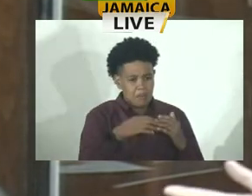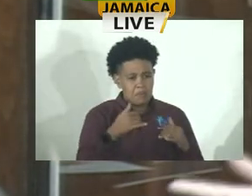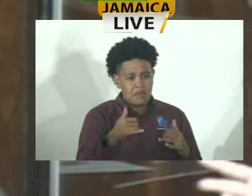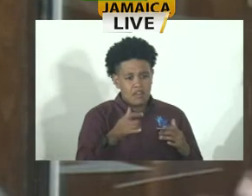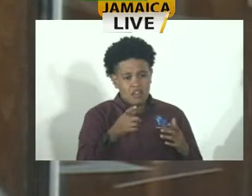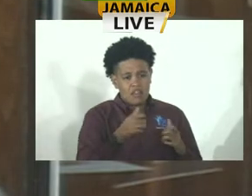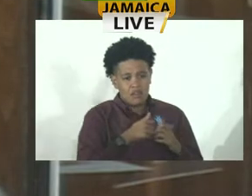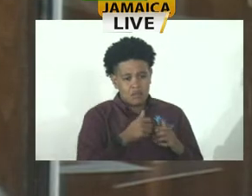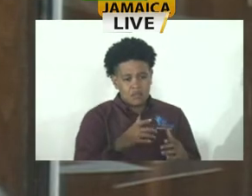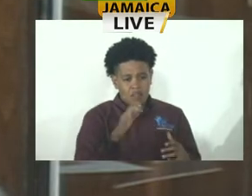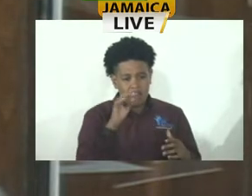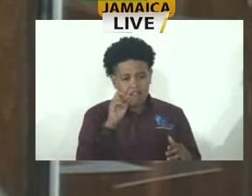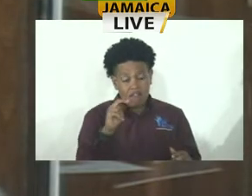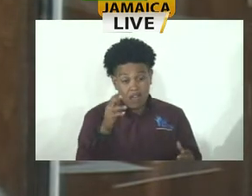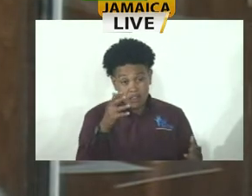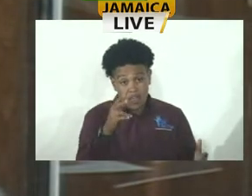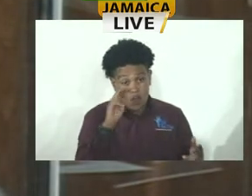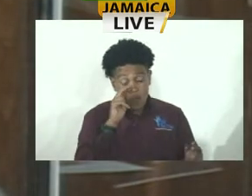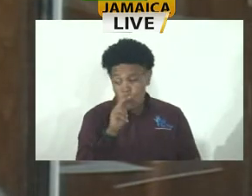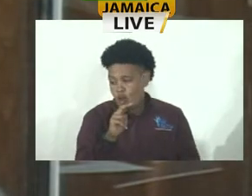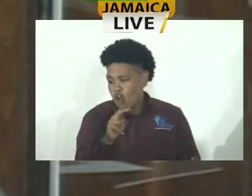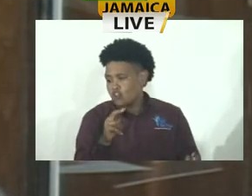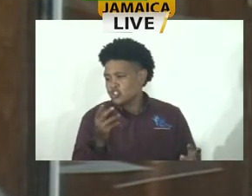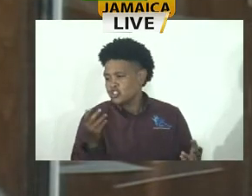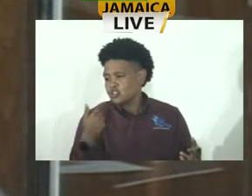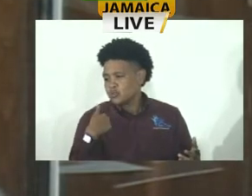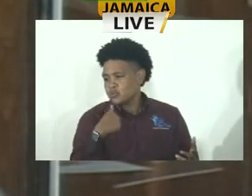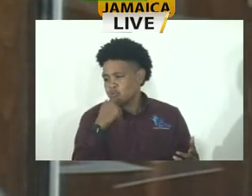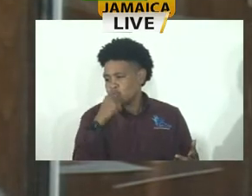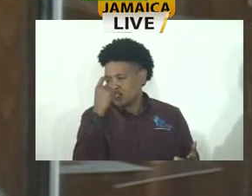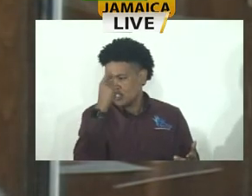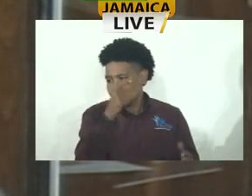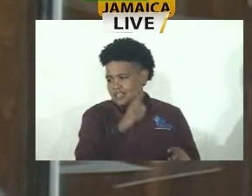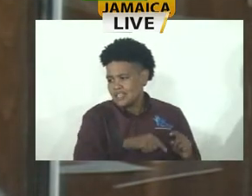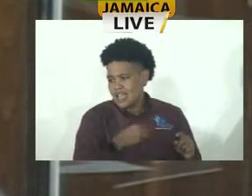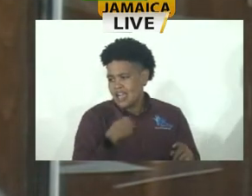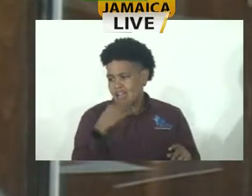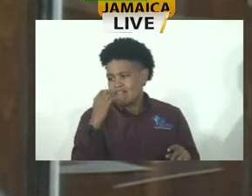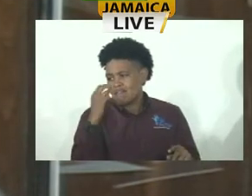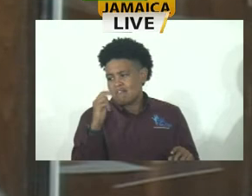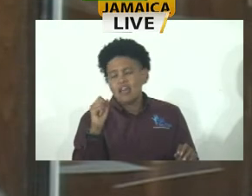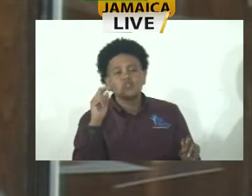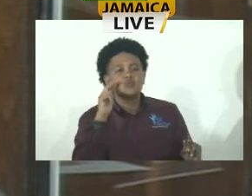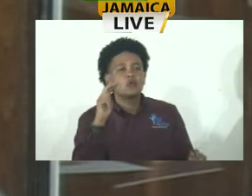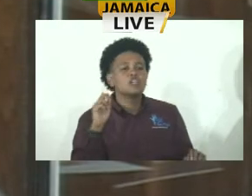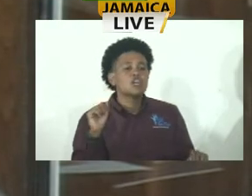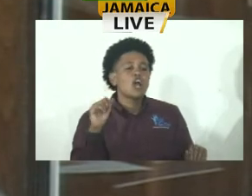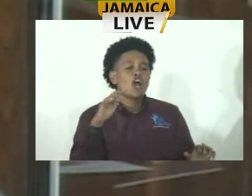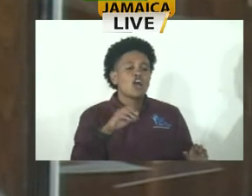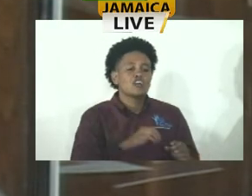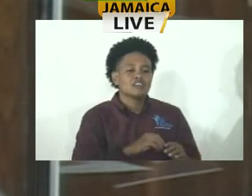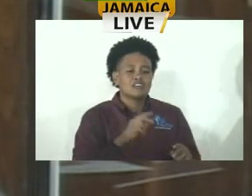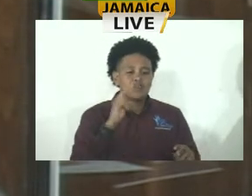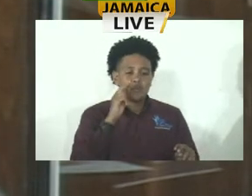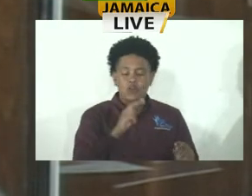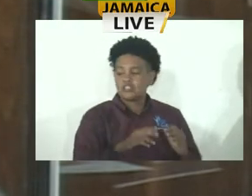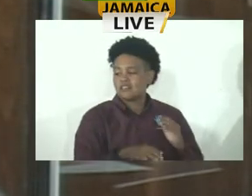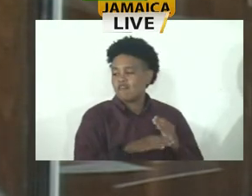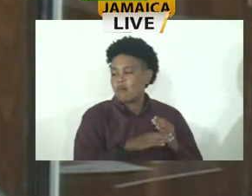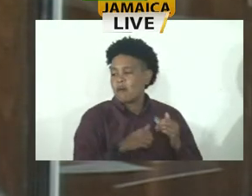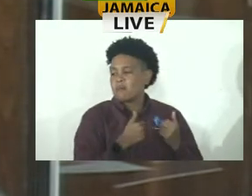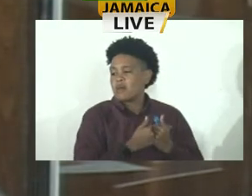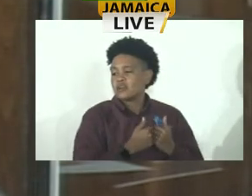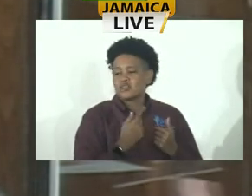um without fans being present and we all understand that we can't have fans congregating in stated to watch matches unless they